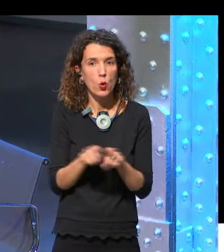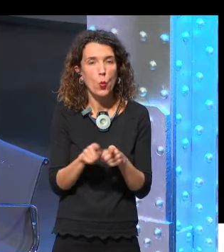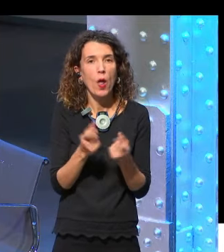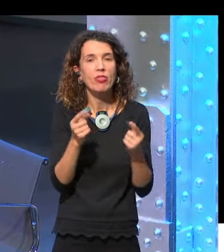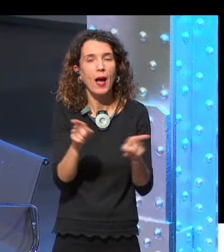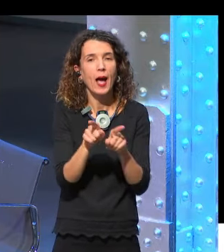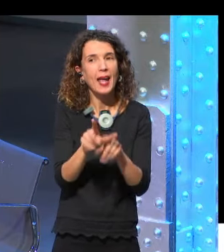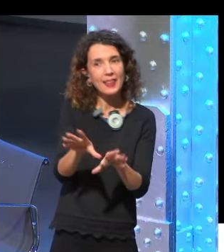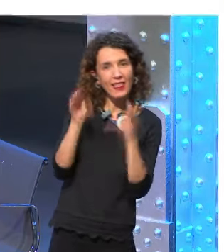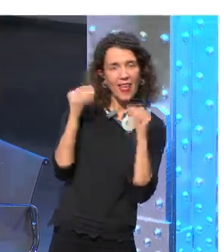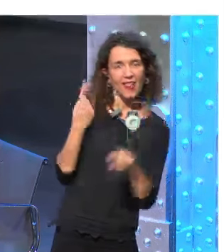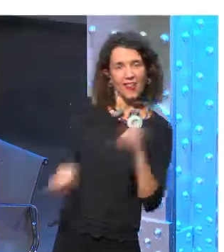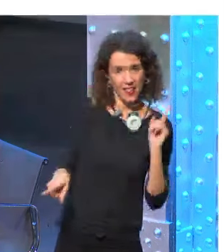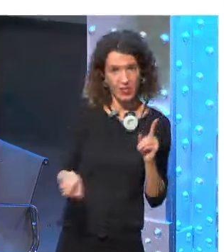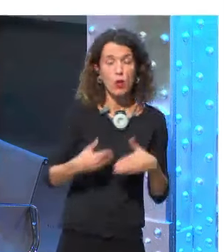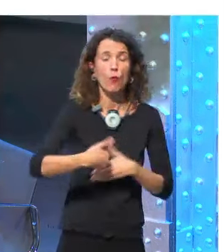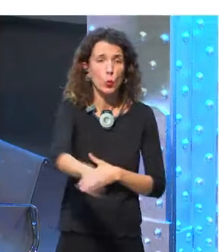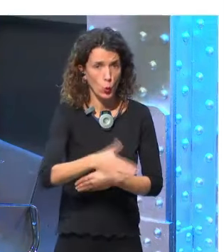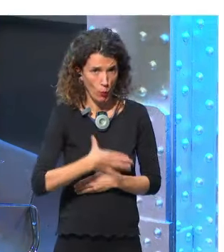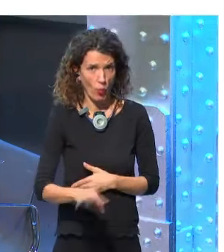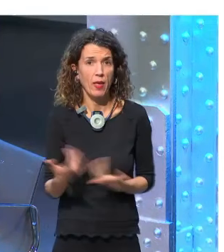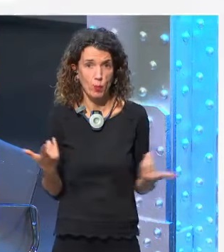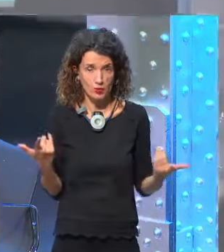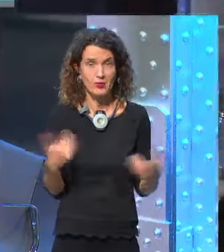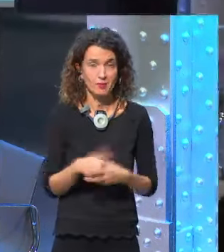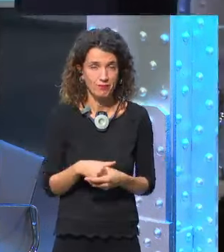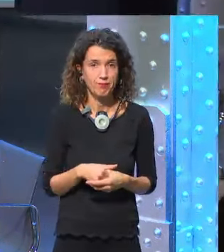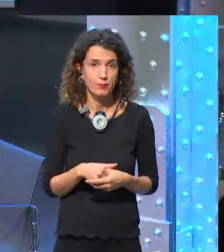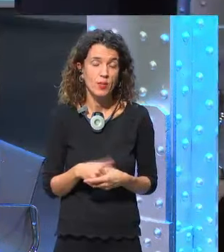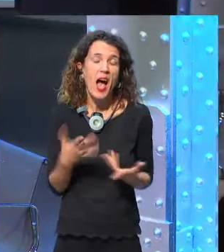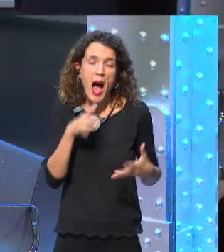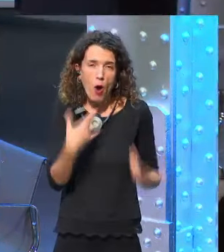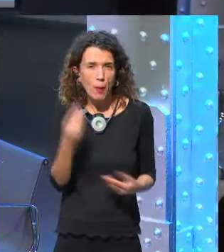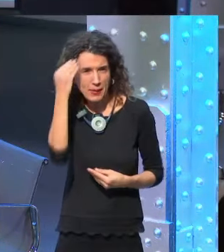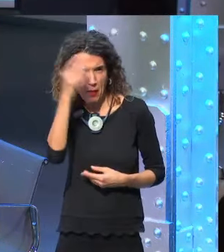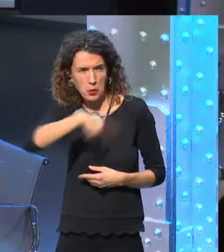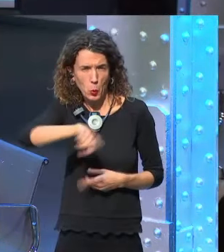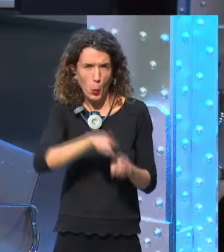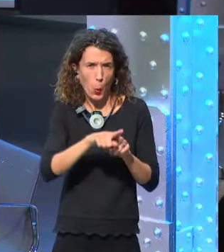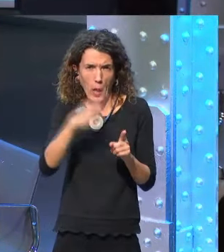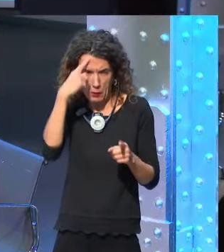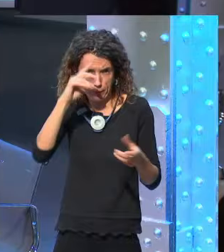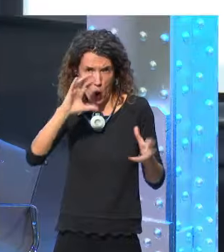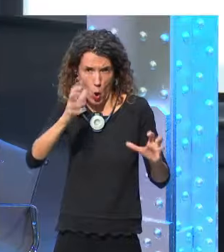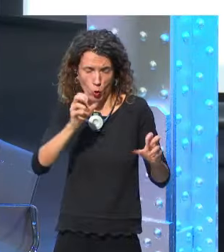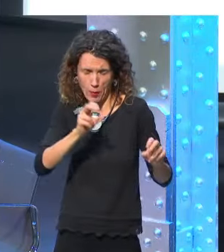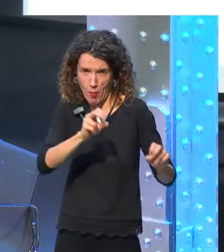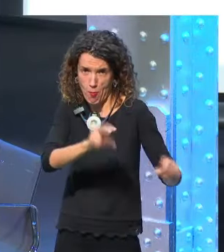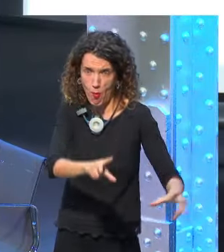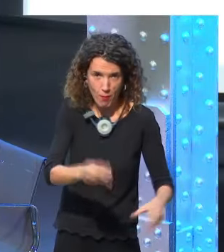future. Good. So now you think, well, this is going crazy, right? And it's going smaller and smaller, and you